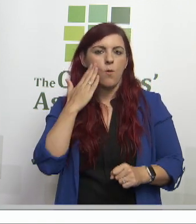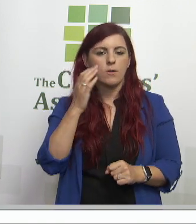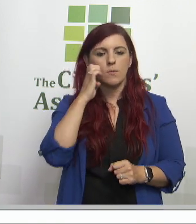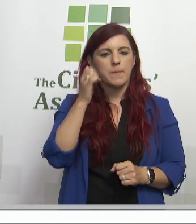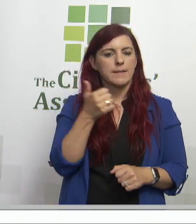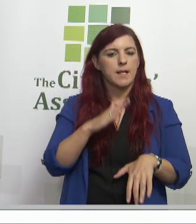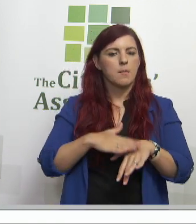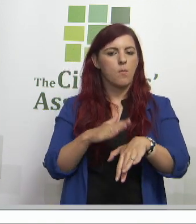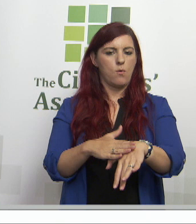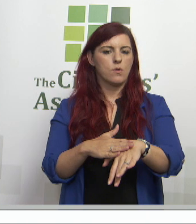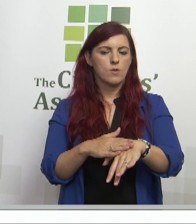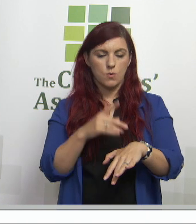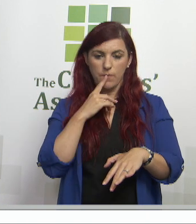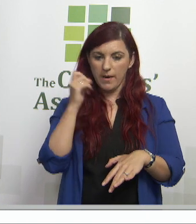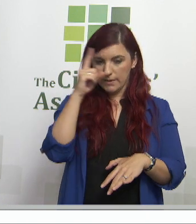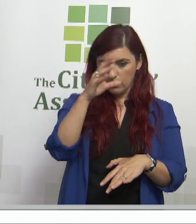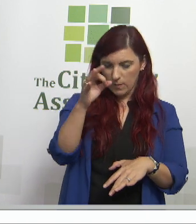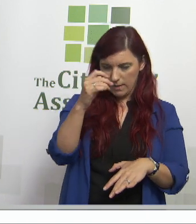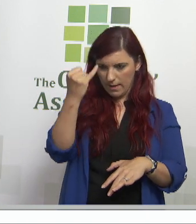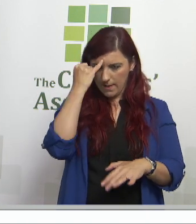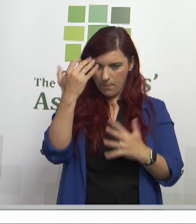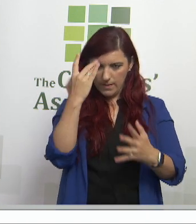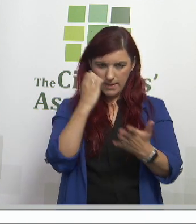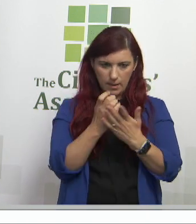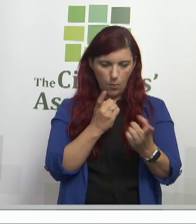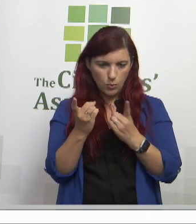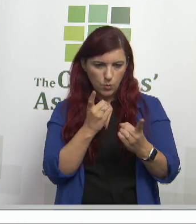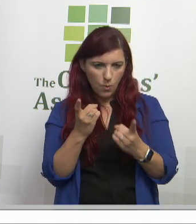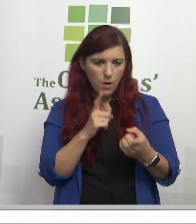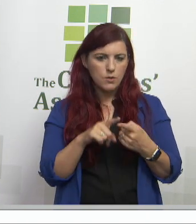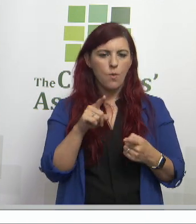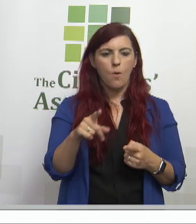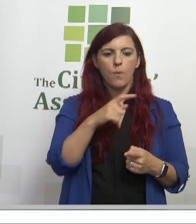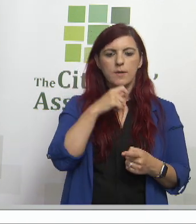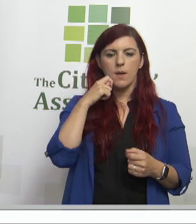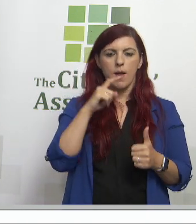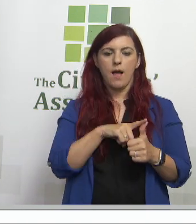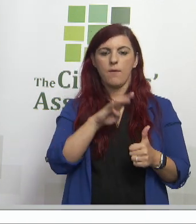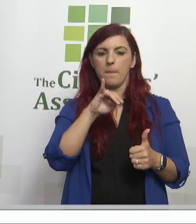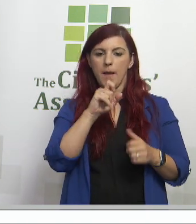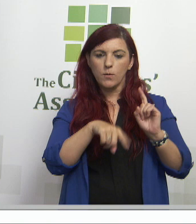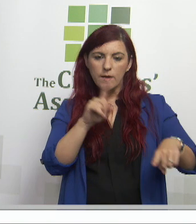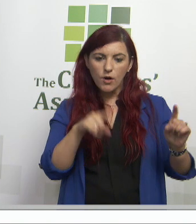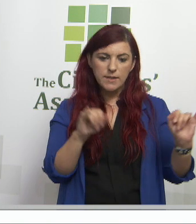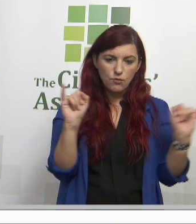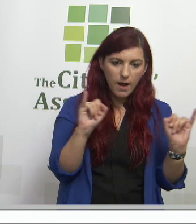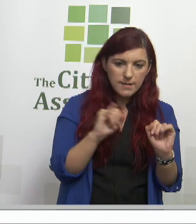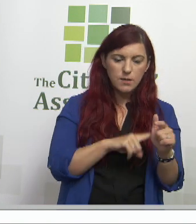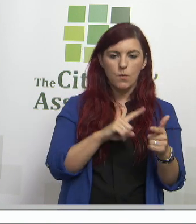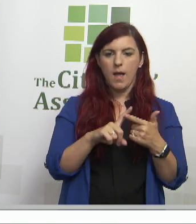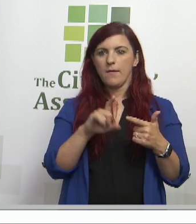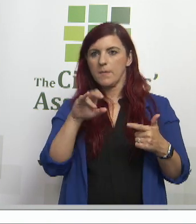to get a handle on what to do, where these triple whammy, as they're called, the biodiversity crisis, the loss of species, the loss